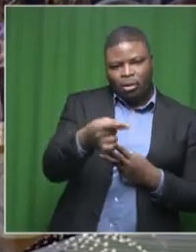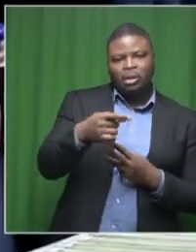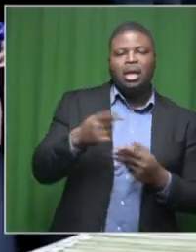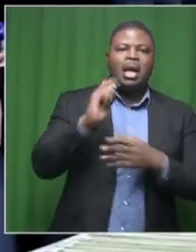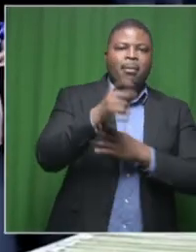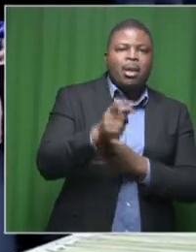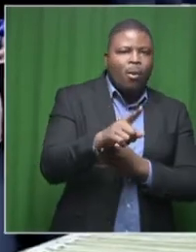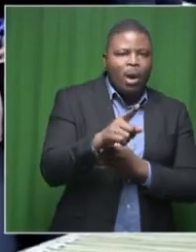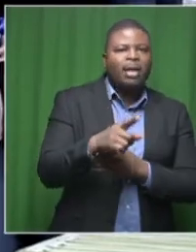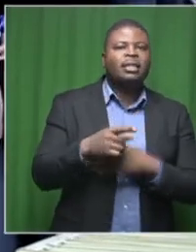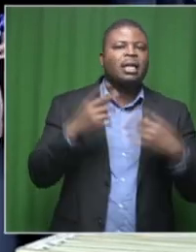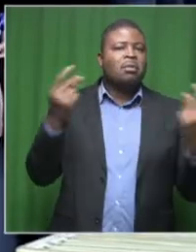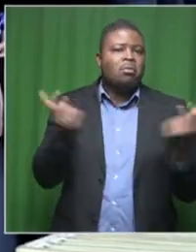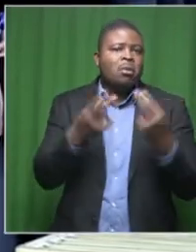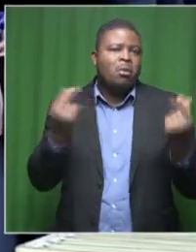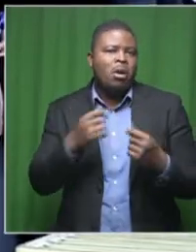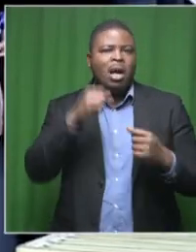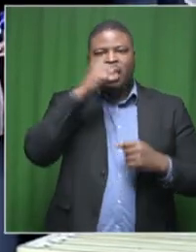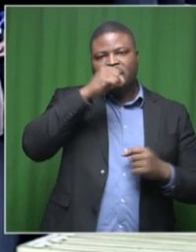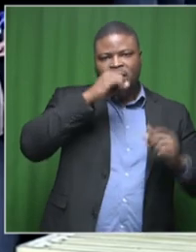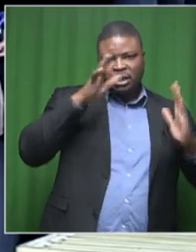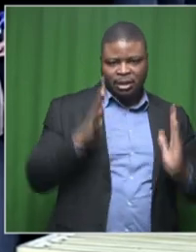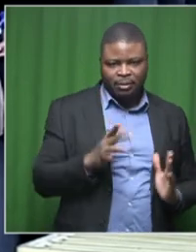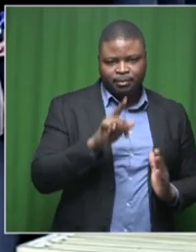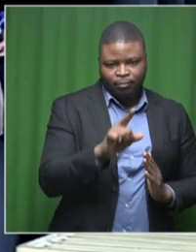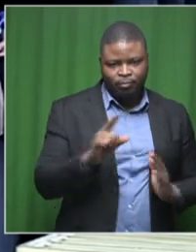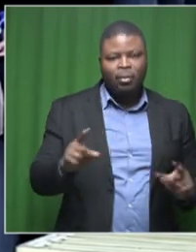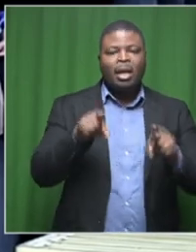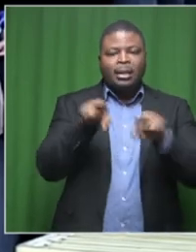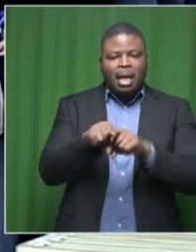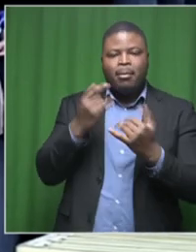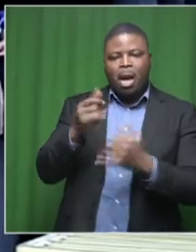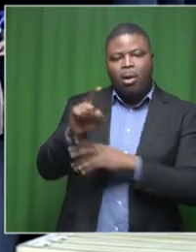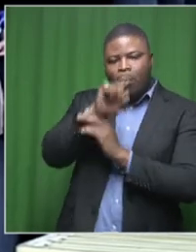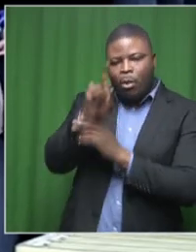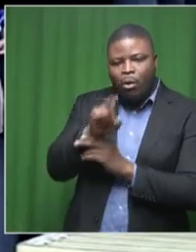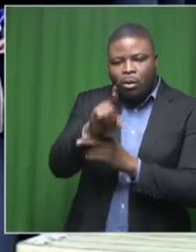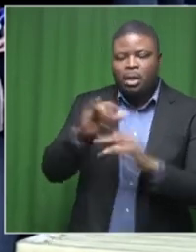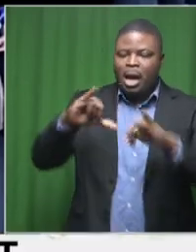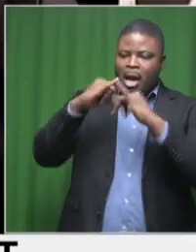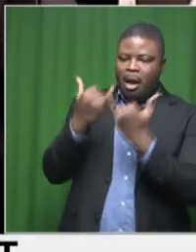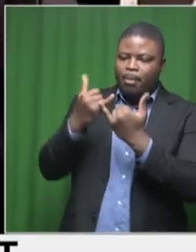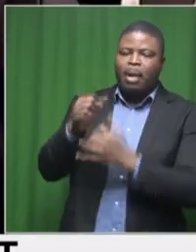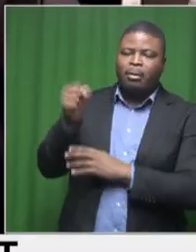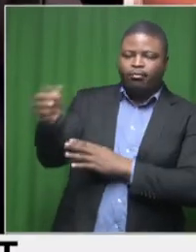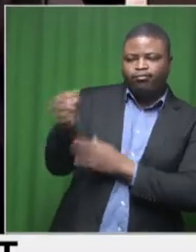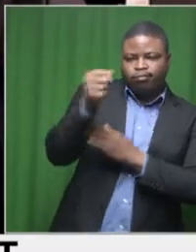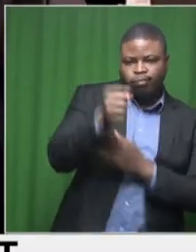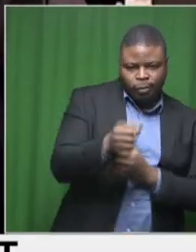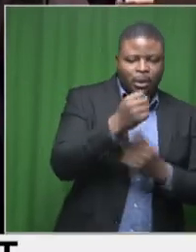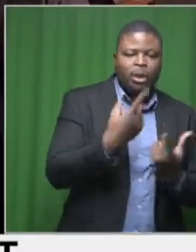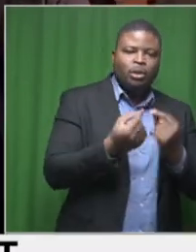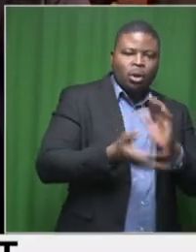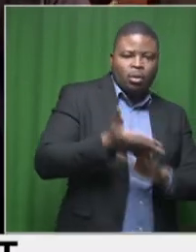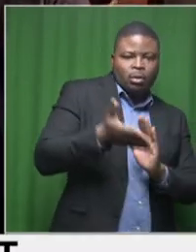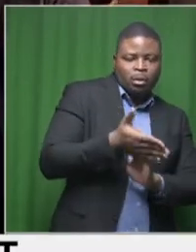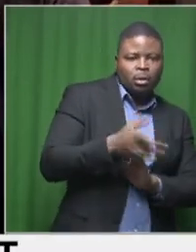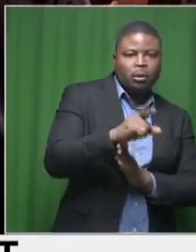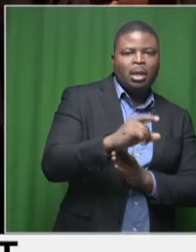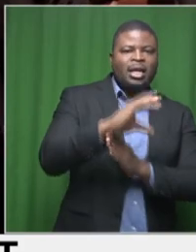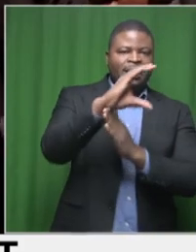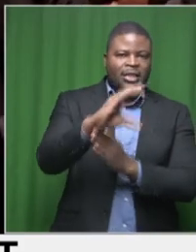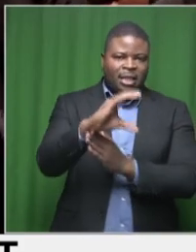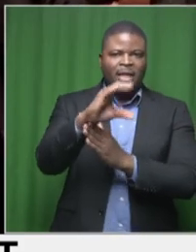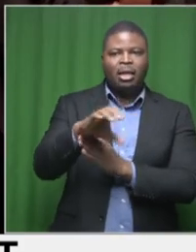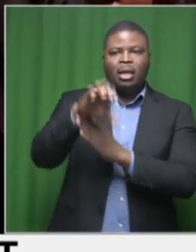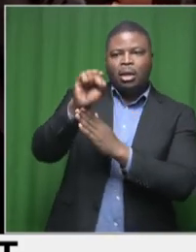entertainment. The DA has also questioned the company that was used to run the funeral. C Squared Group was implicated